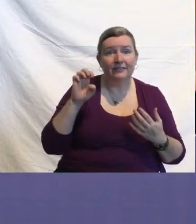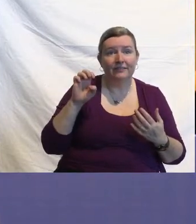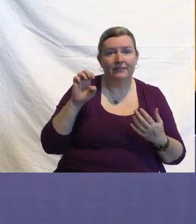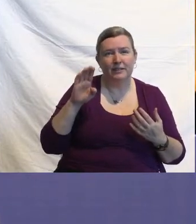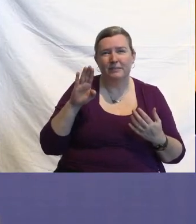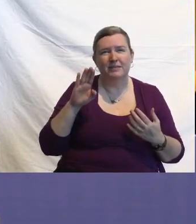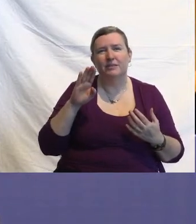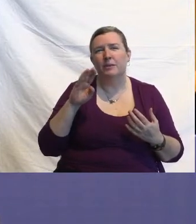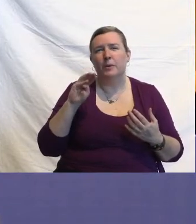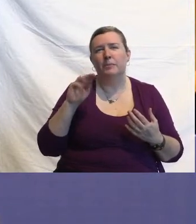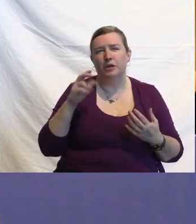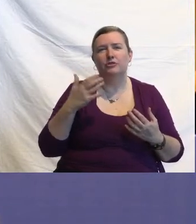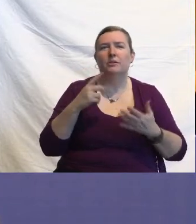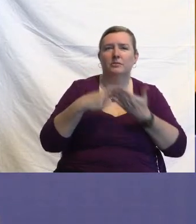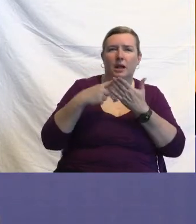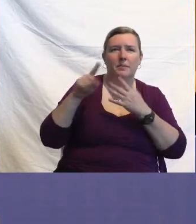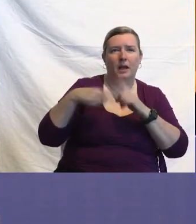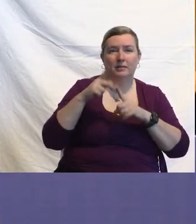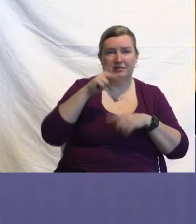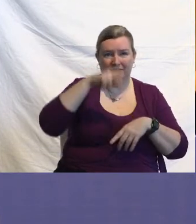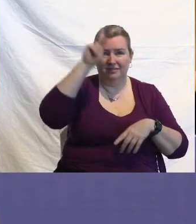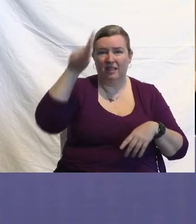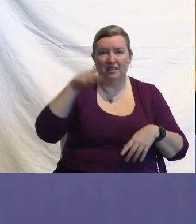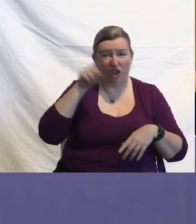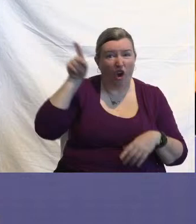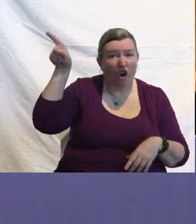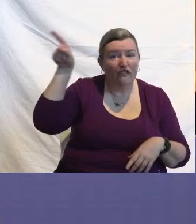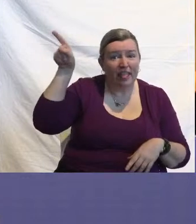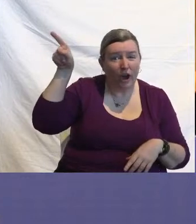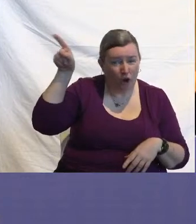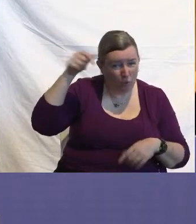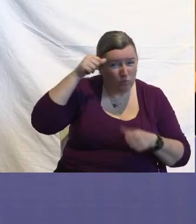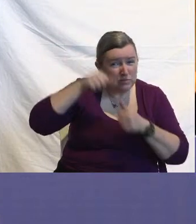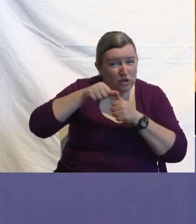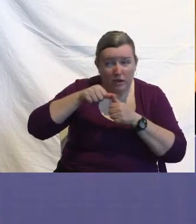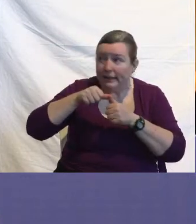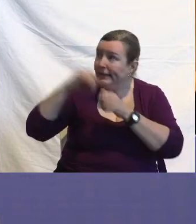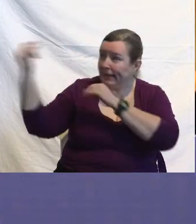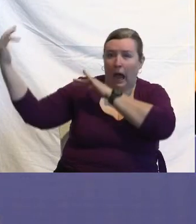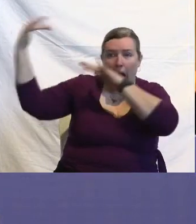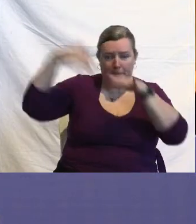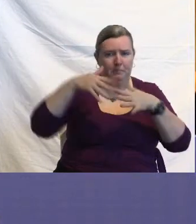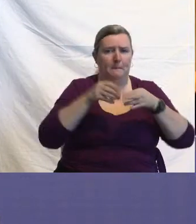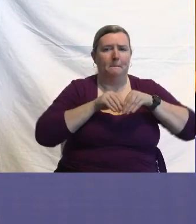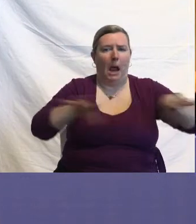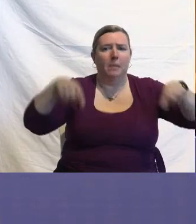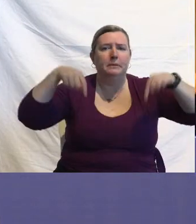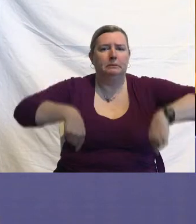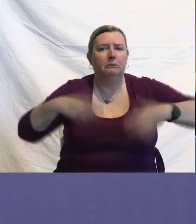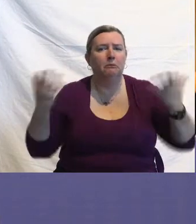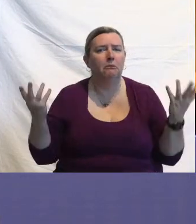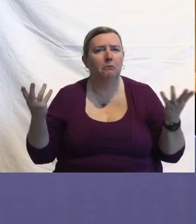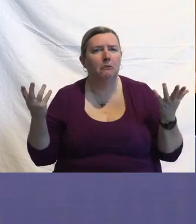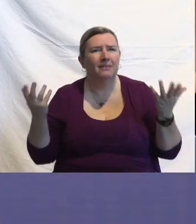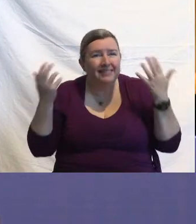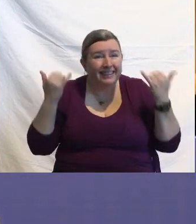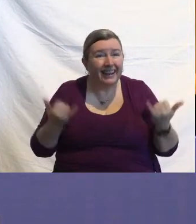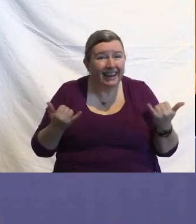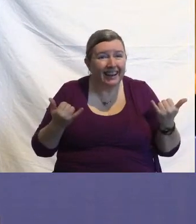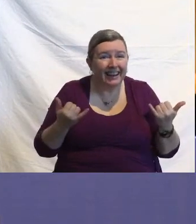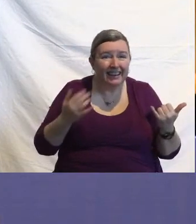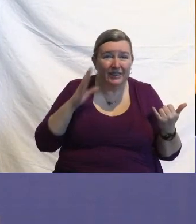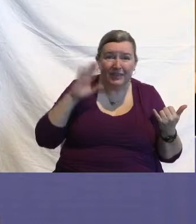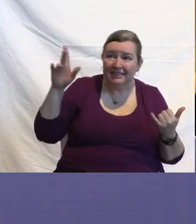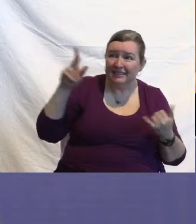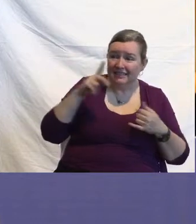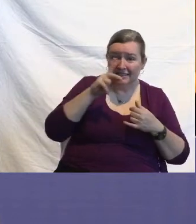April, and yeah, it's going to get here. It's been here for a long time, and now it's basically every COVID case we